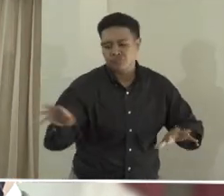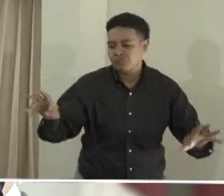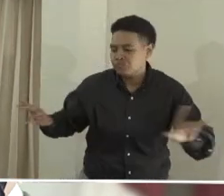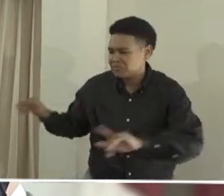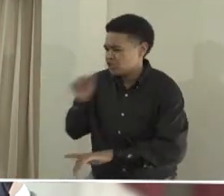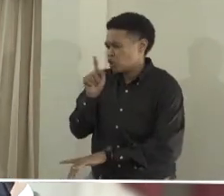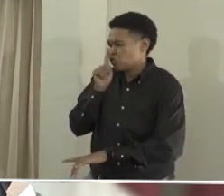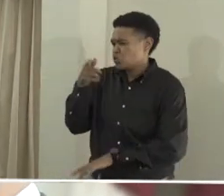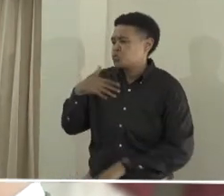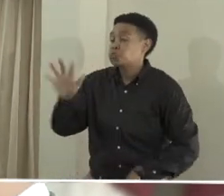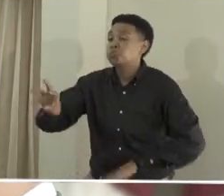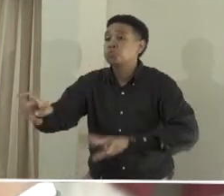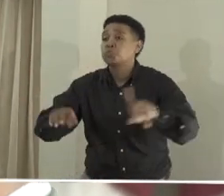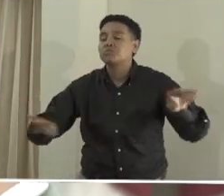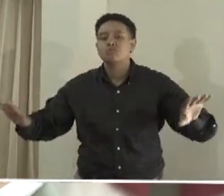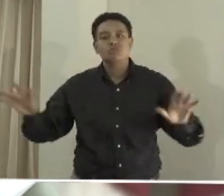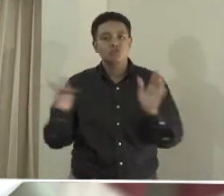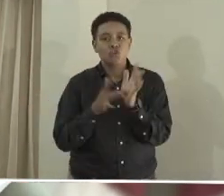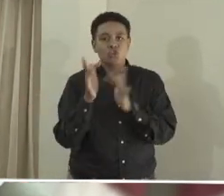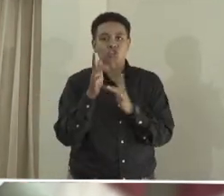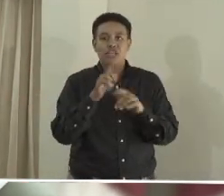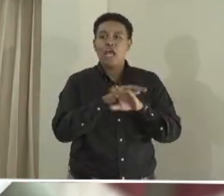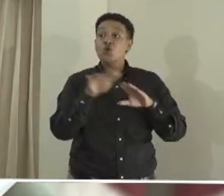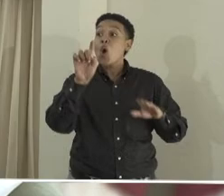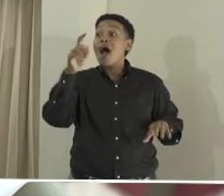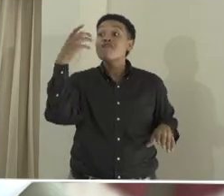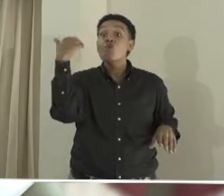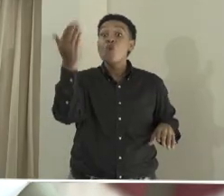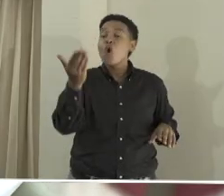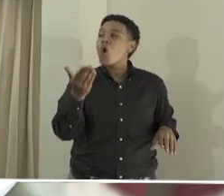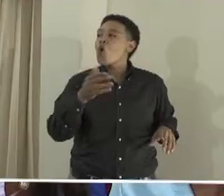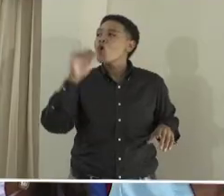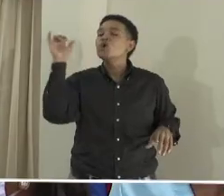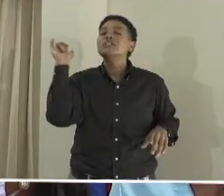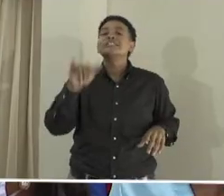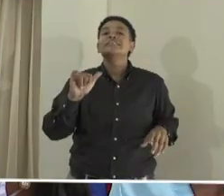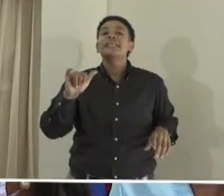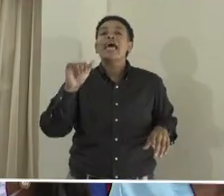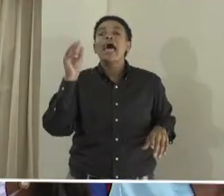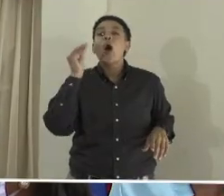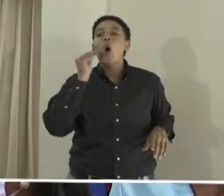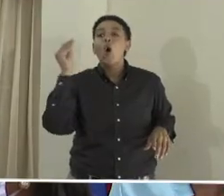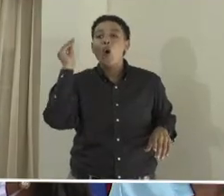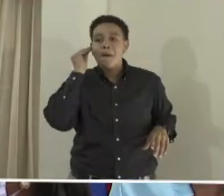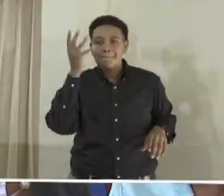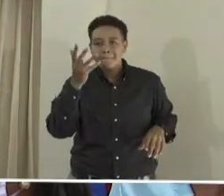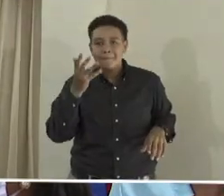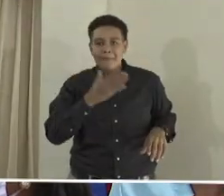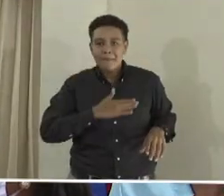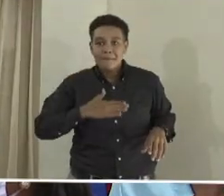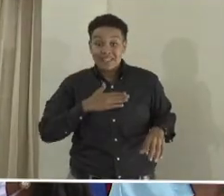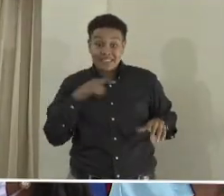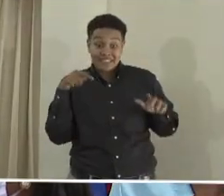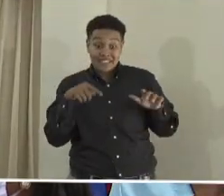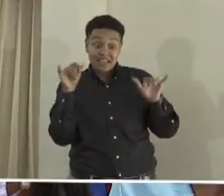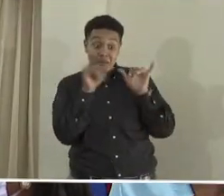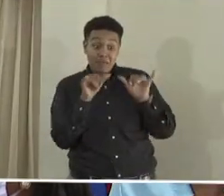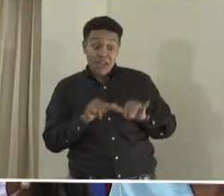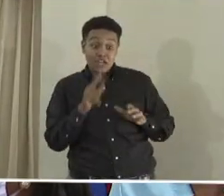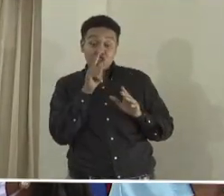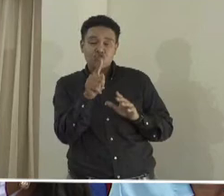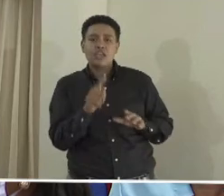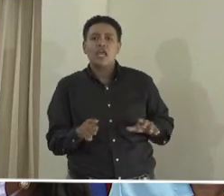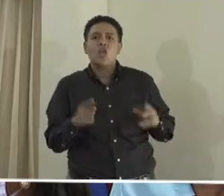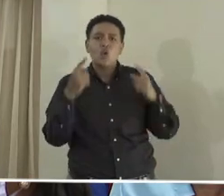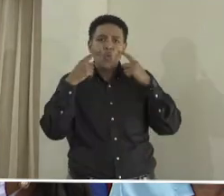about. And if you don't have to go out, stay. These measures have